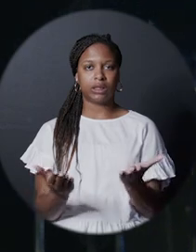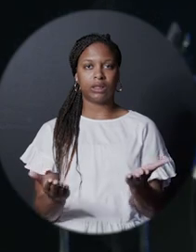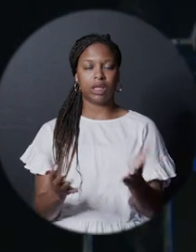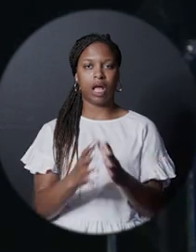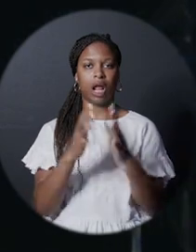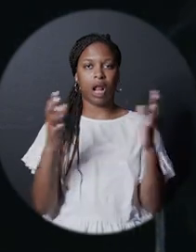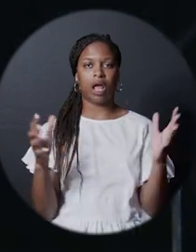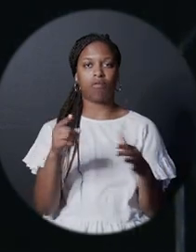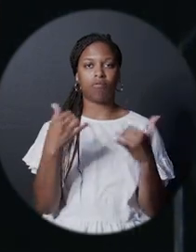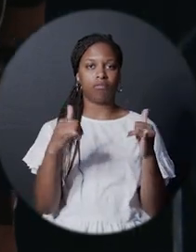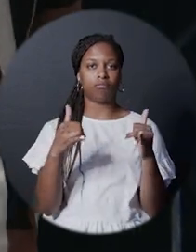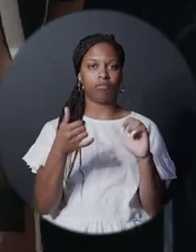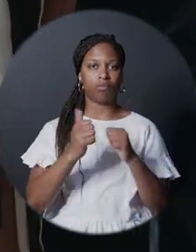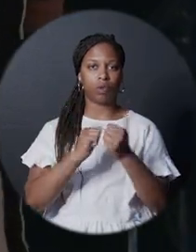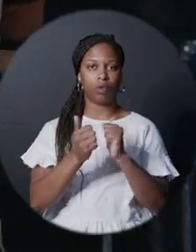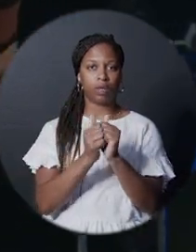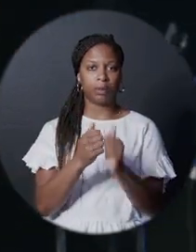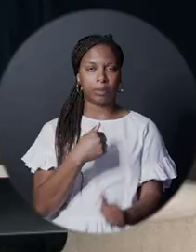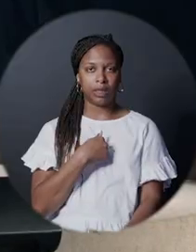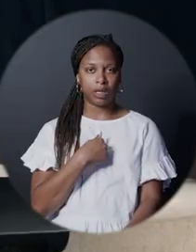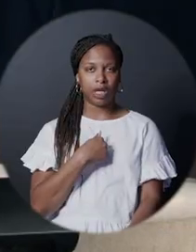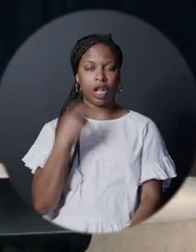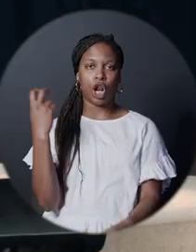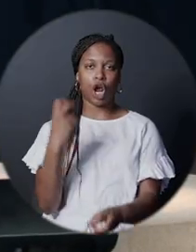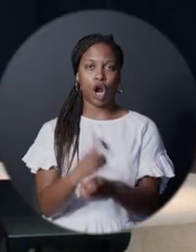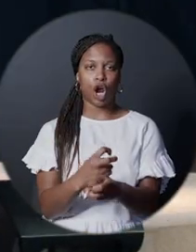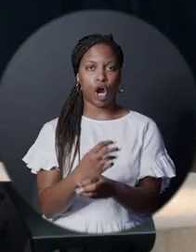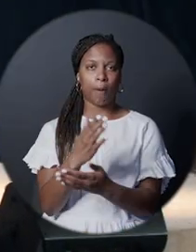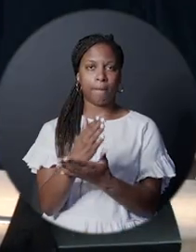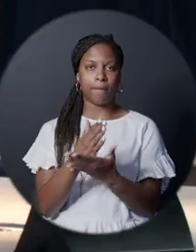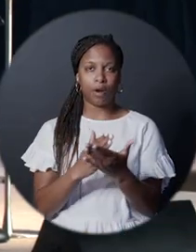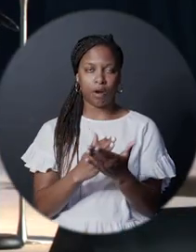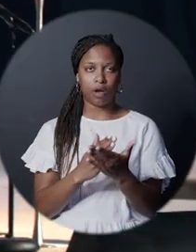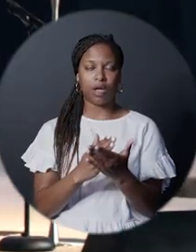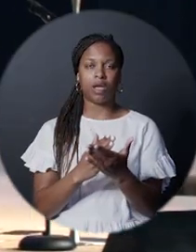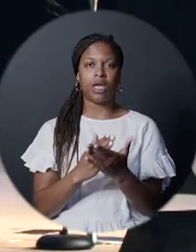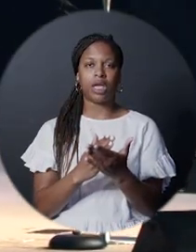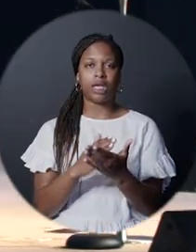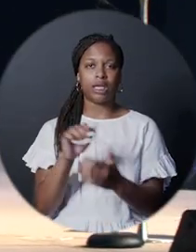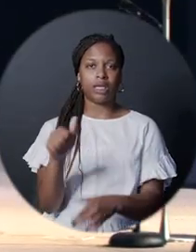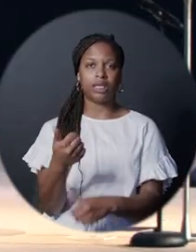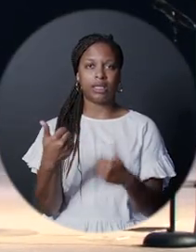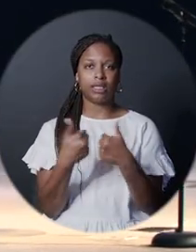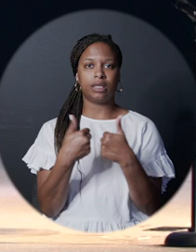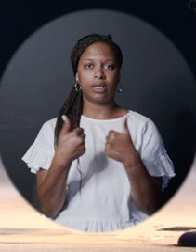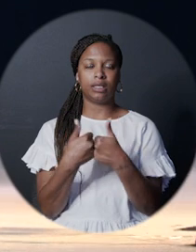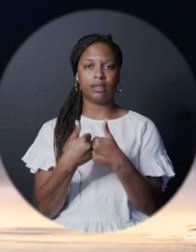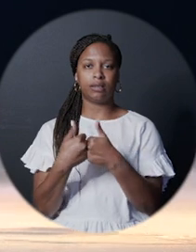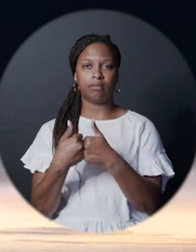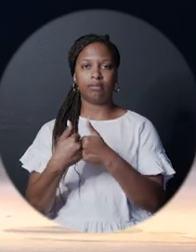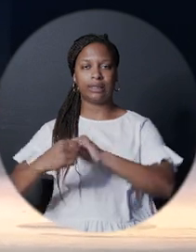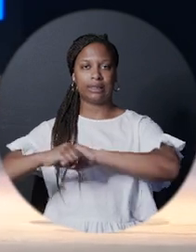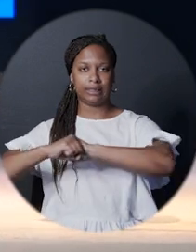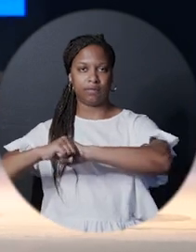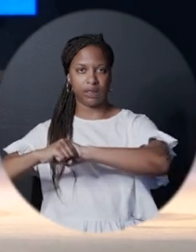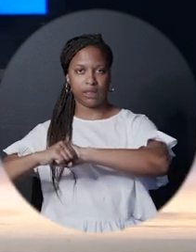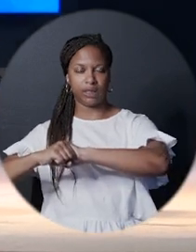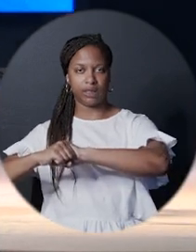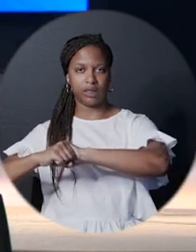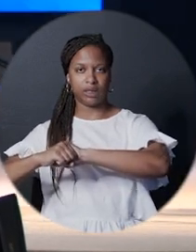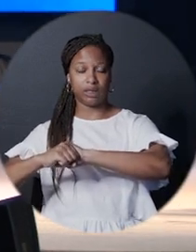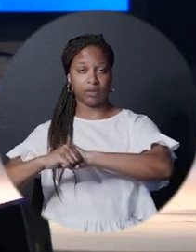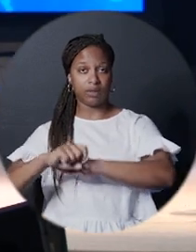here, and a lot of y'all have played sports with me. The hardest part of any game is